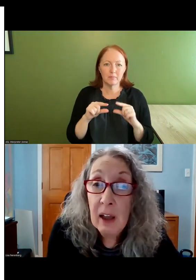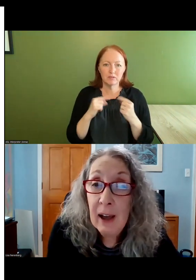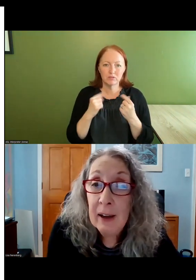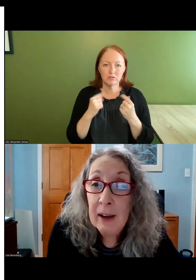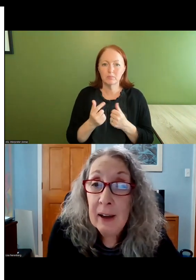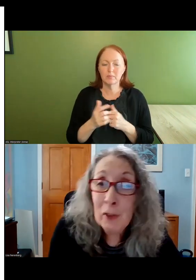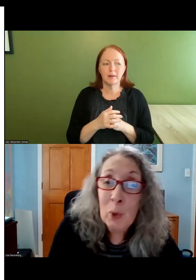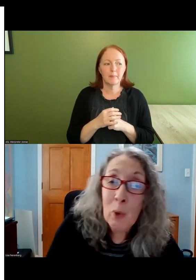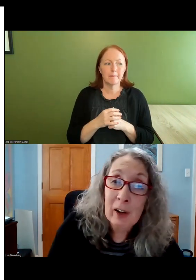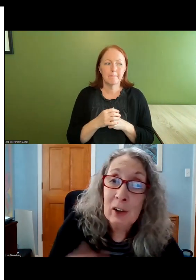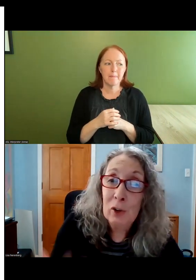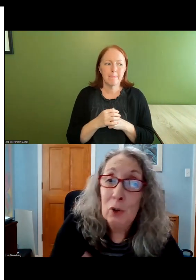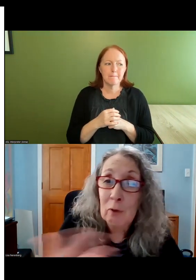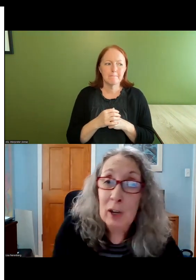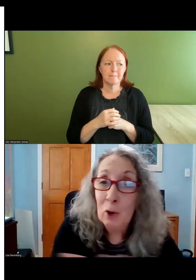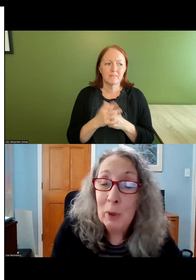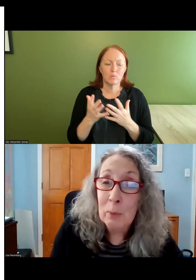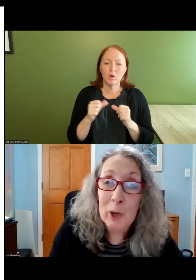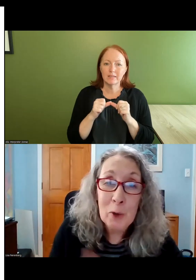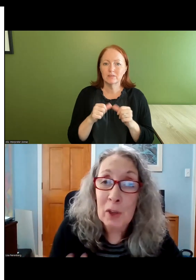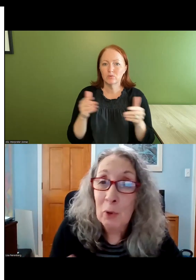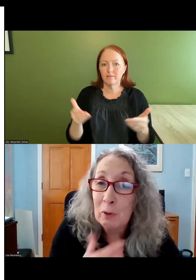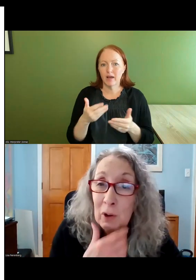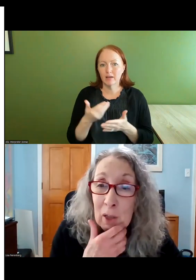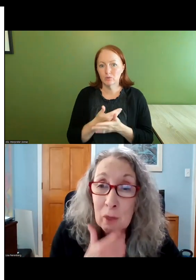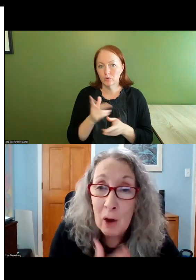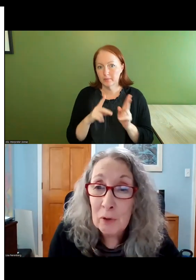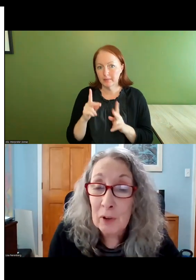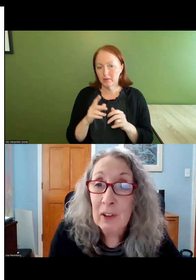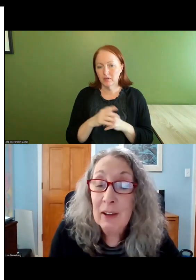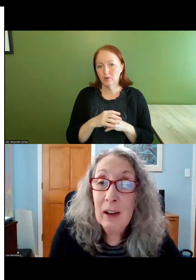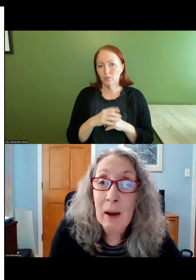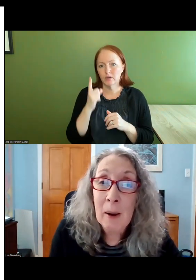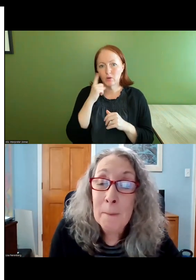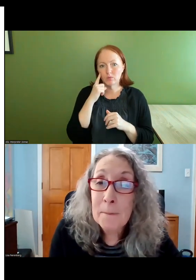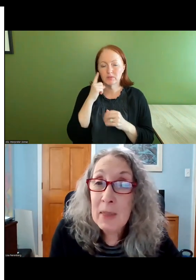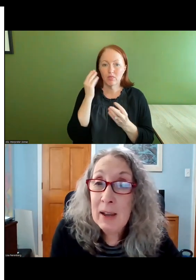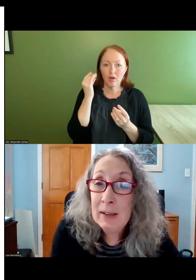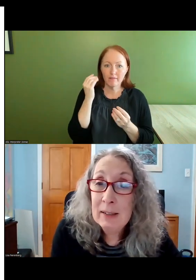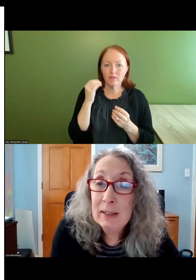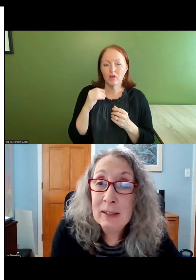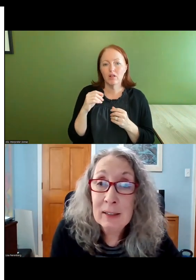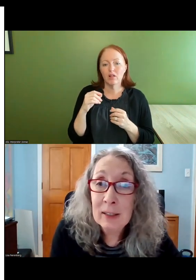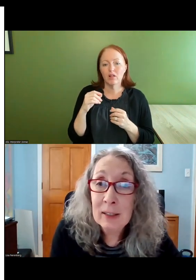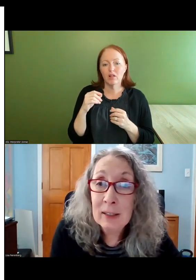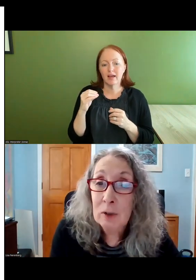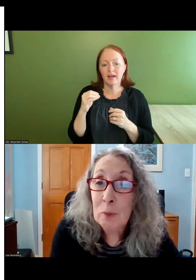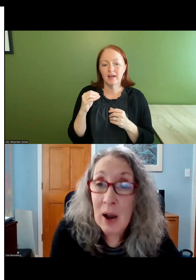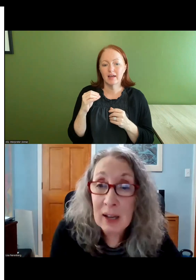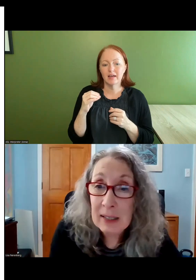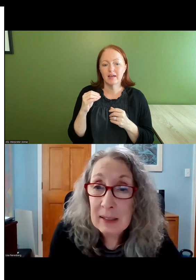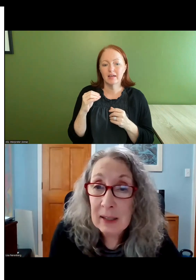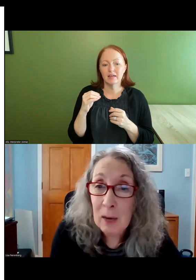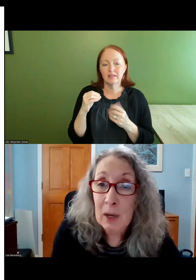that. And it's not that we want to continue to invite new people. We know that there was a very thoughtful and